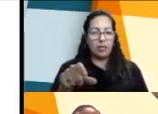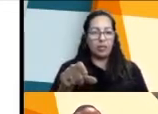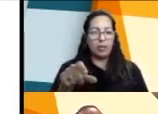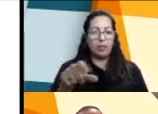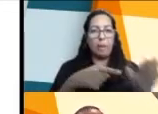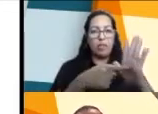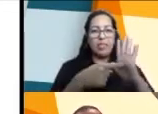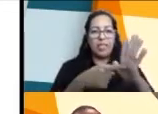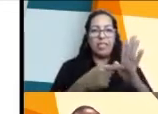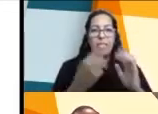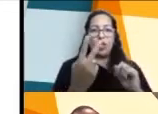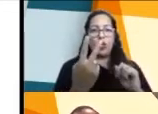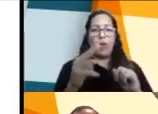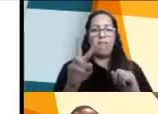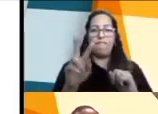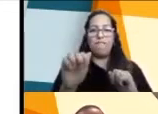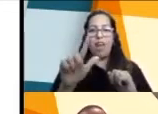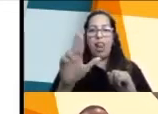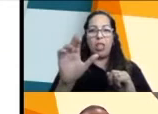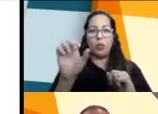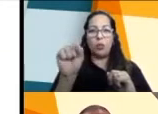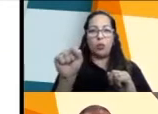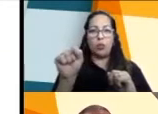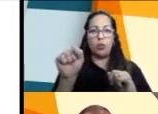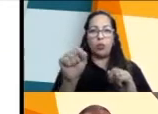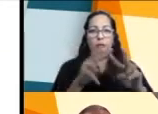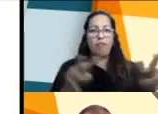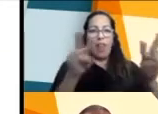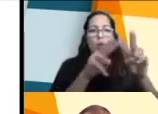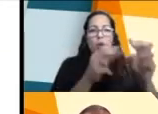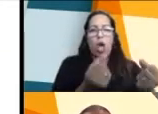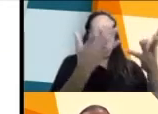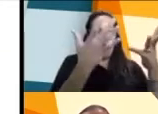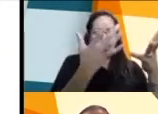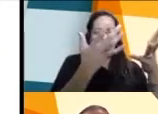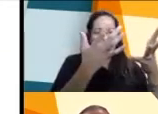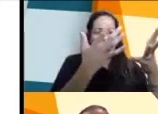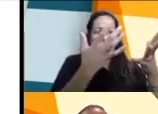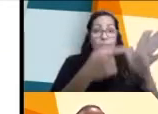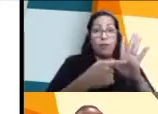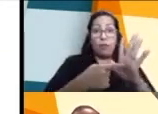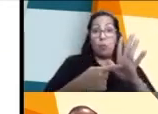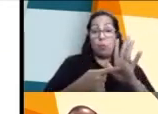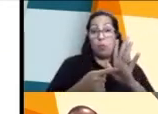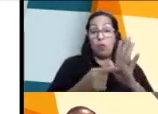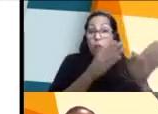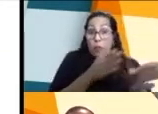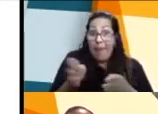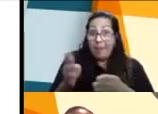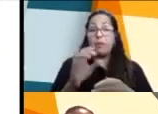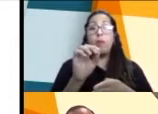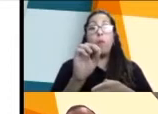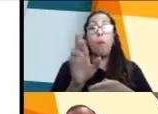presented in two values. Always is going to be presented in how much it's going to be for preparing the environmental review, or how much is going to